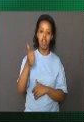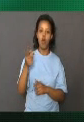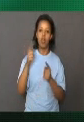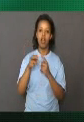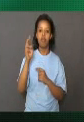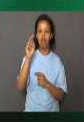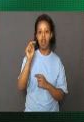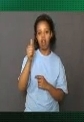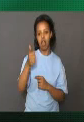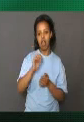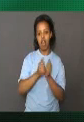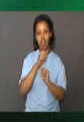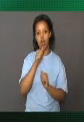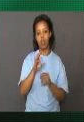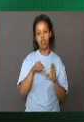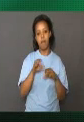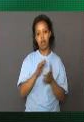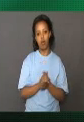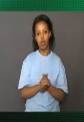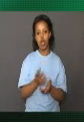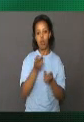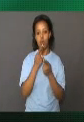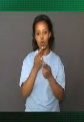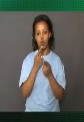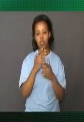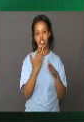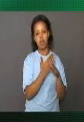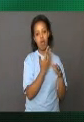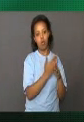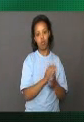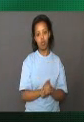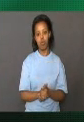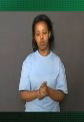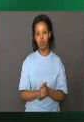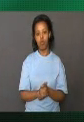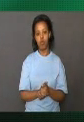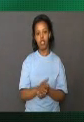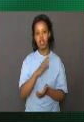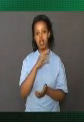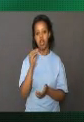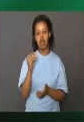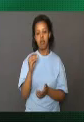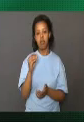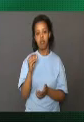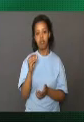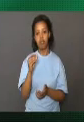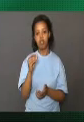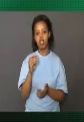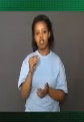protease inhibitors, entry inhibitors, and